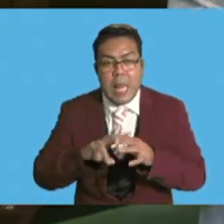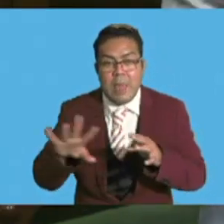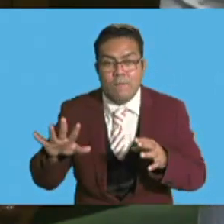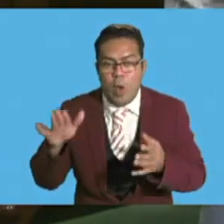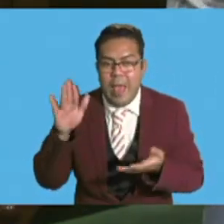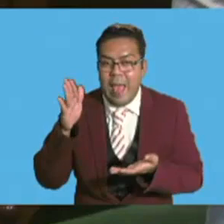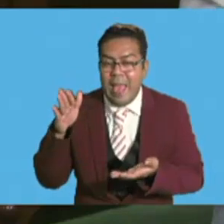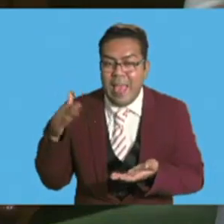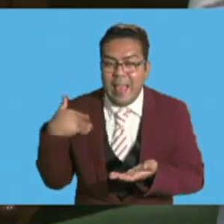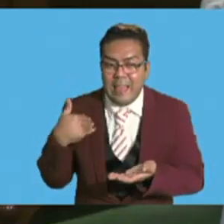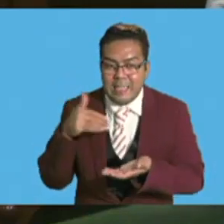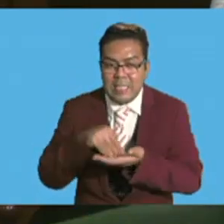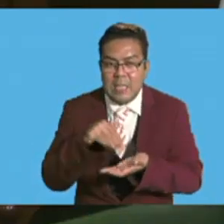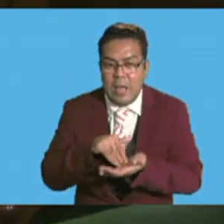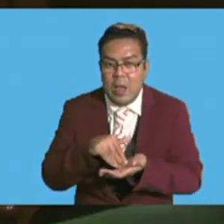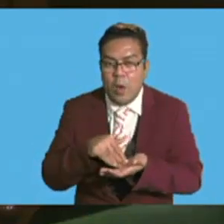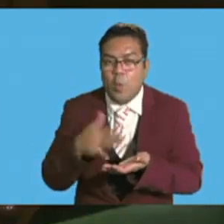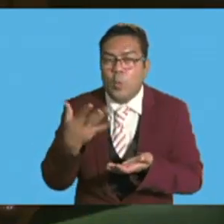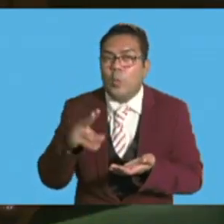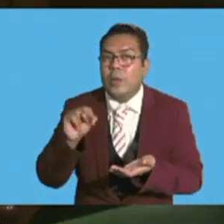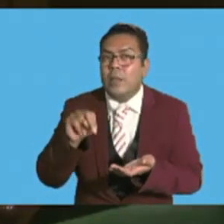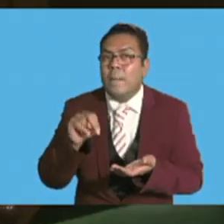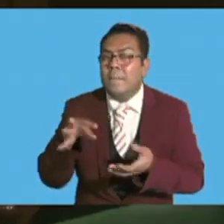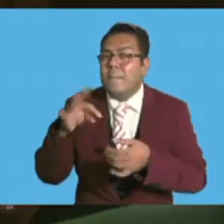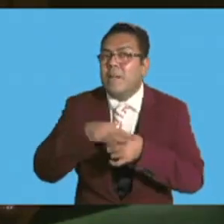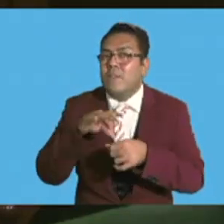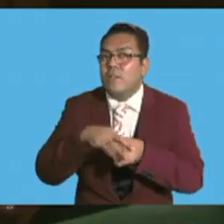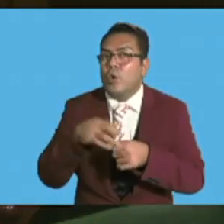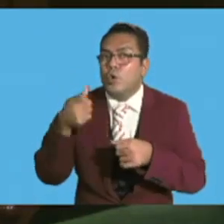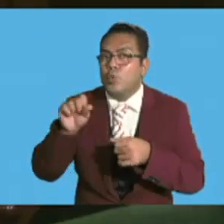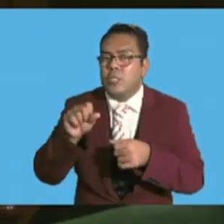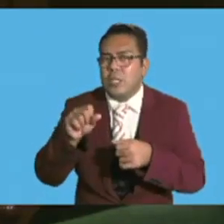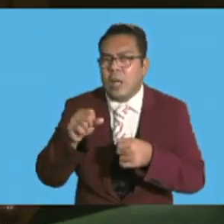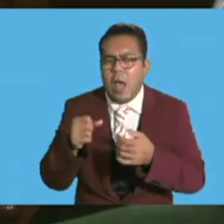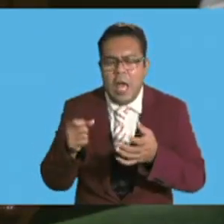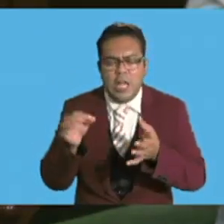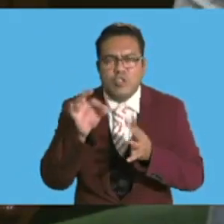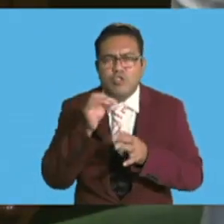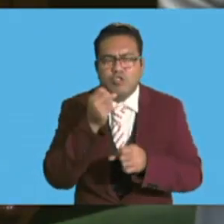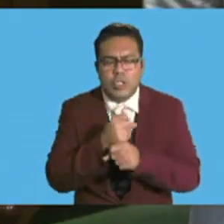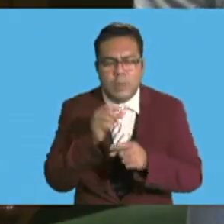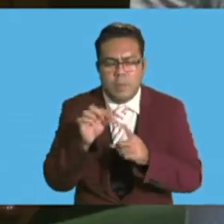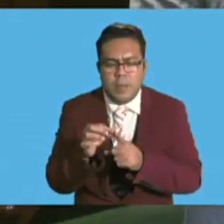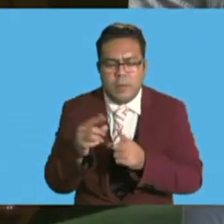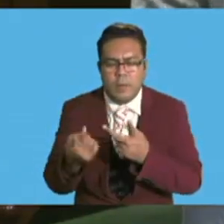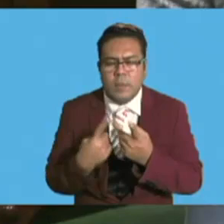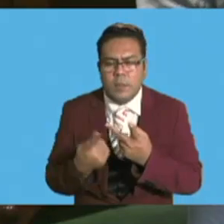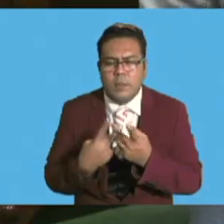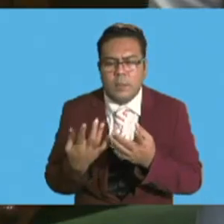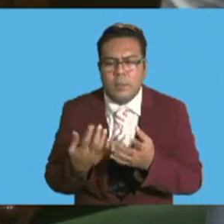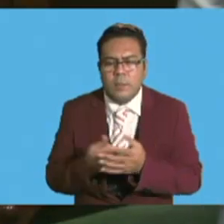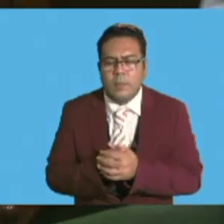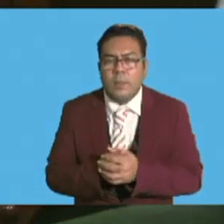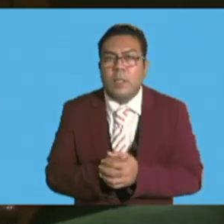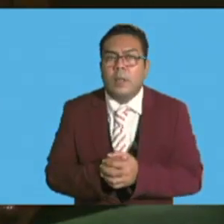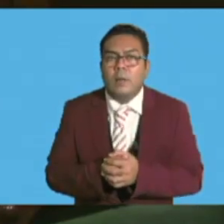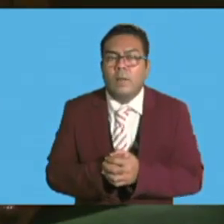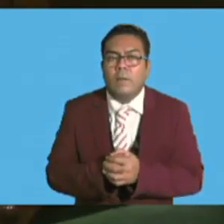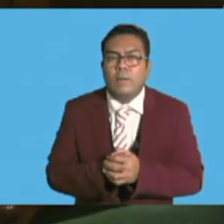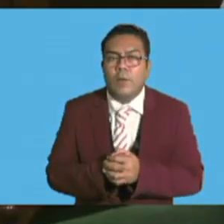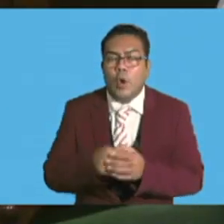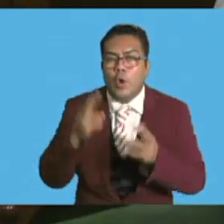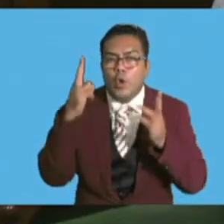is one benefiting from the arrangement of using locum general practitioners. It increases human resource